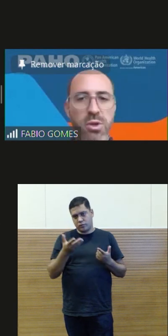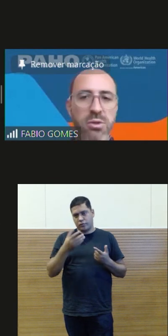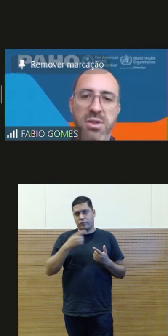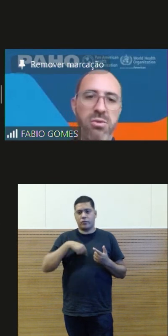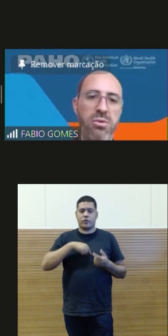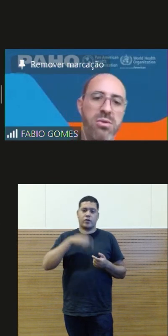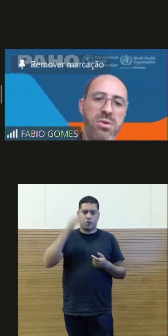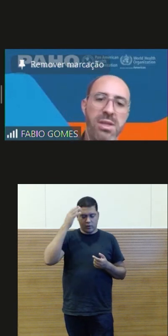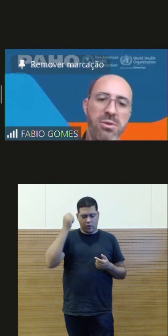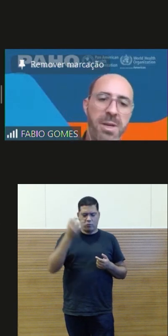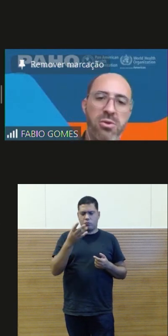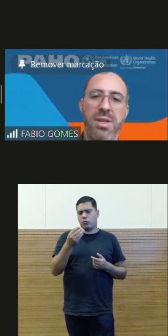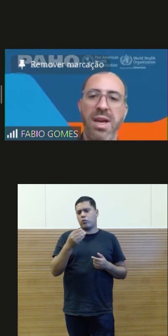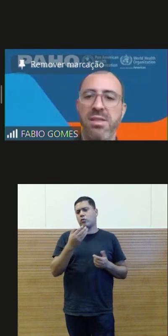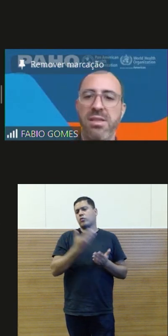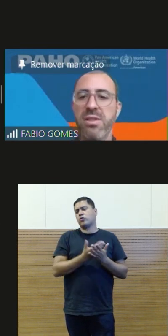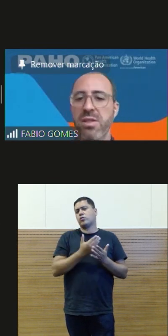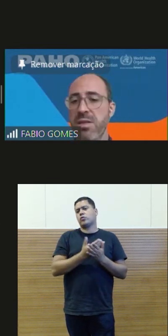it